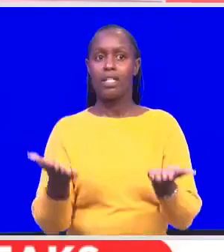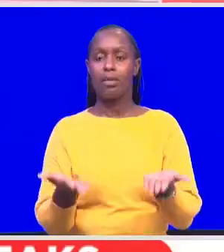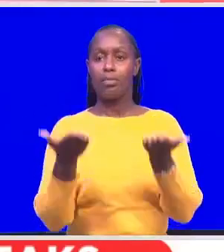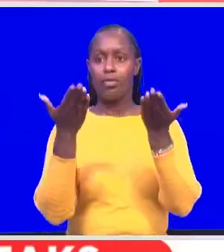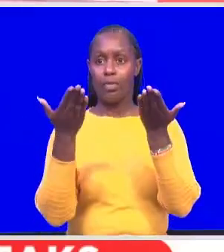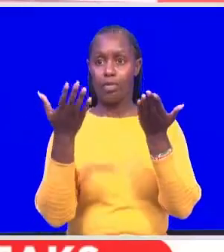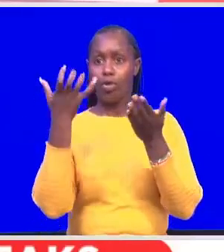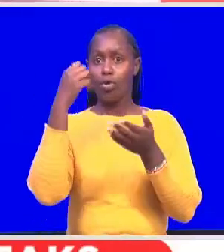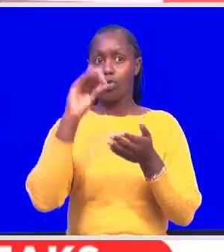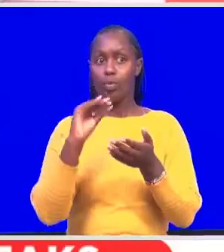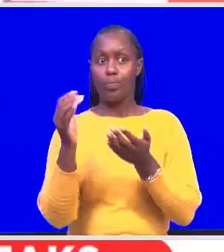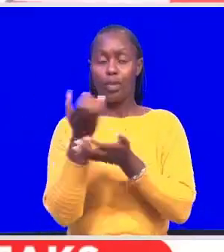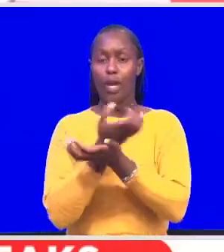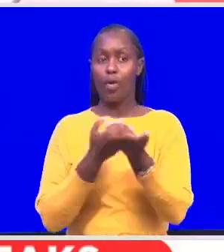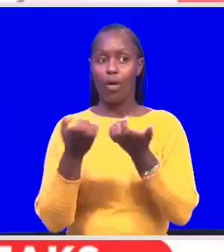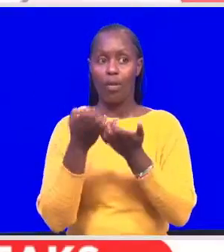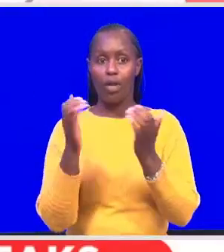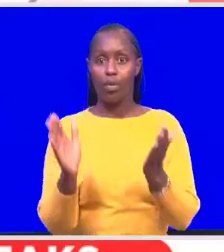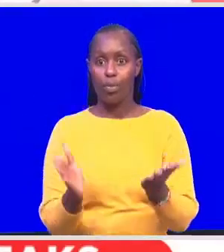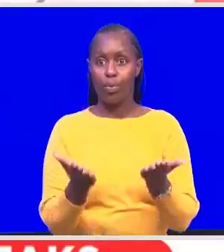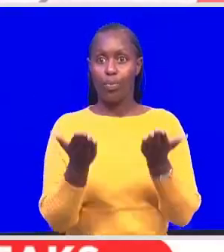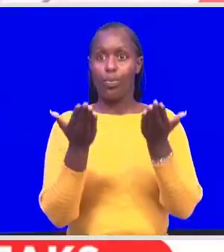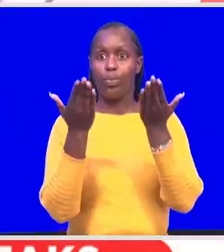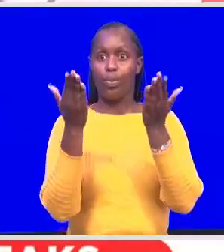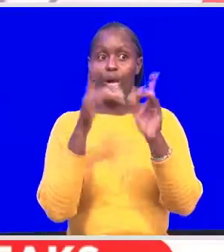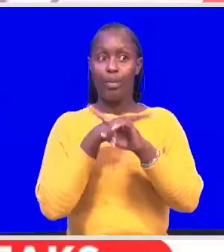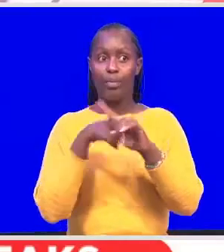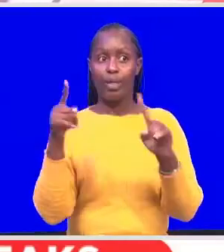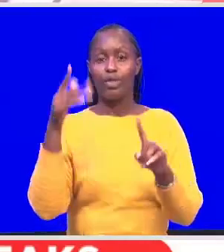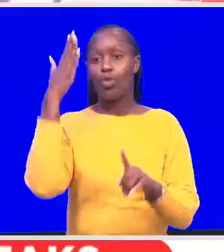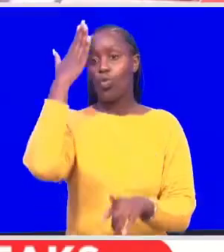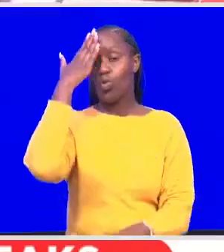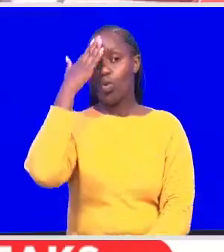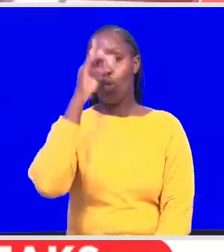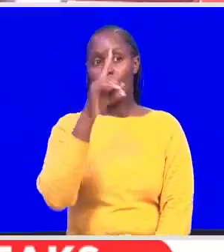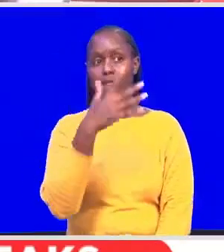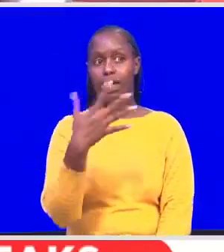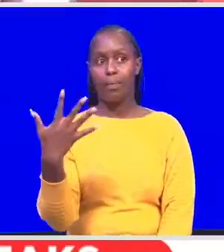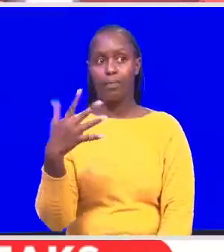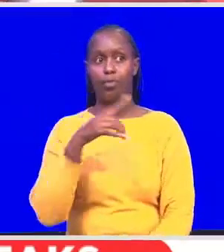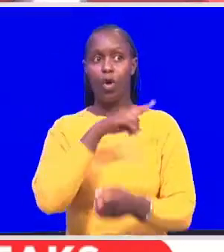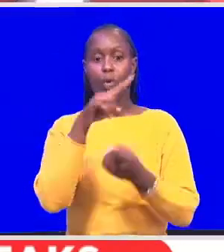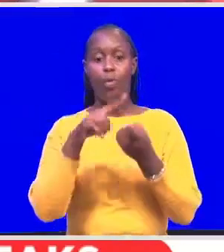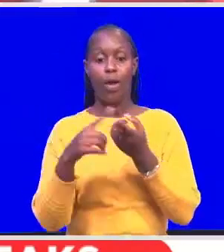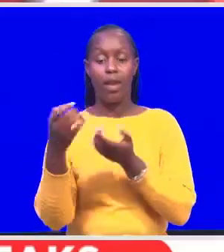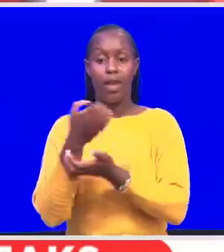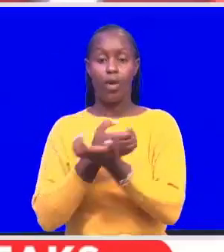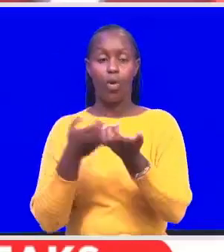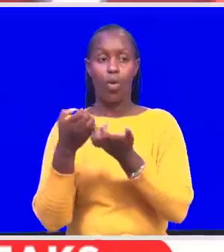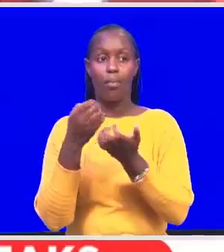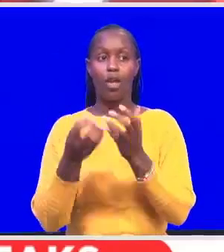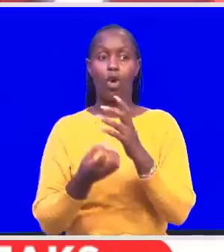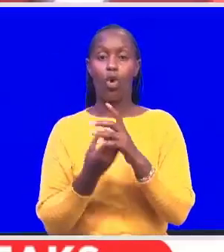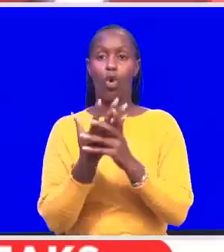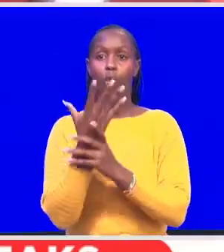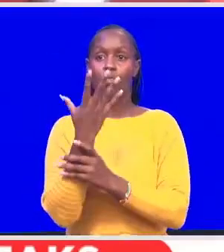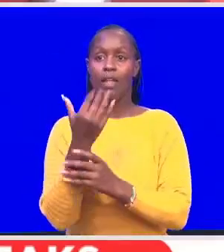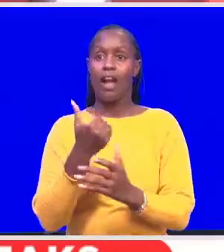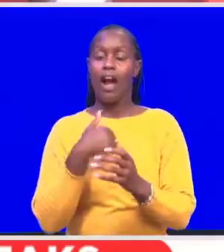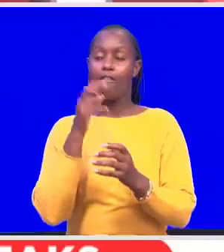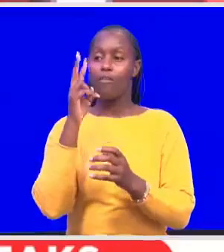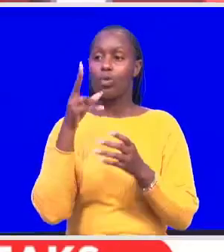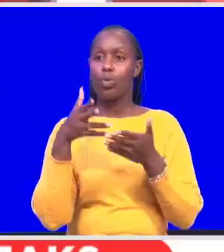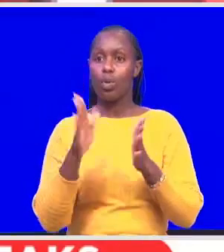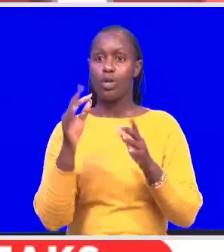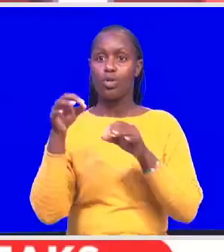is improving. Mm-hmm. But we realized one thing. Right. When economy grows, there are two ways to describe it.